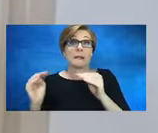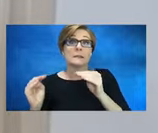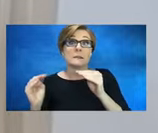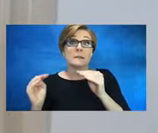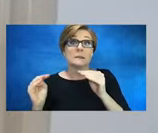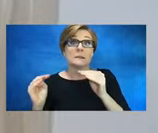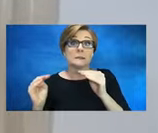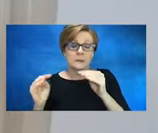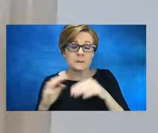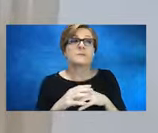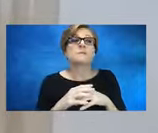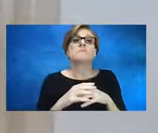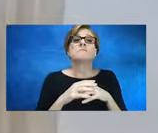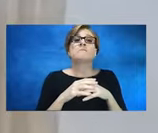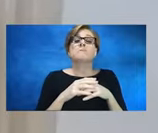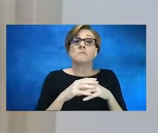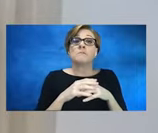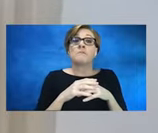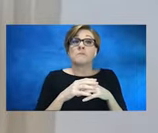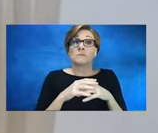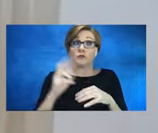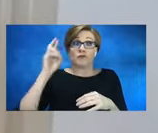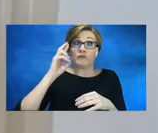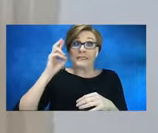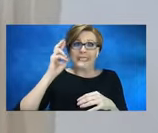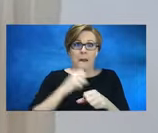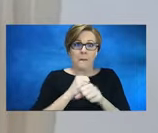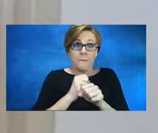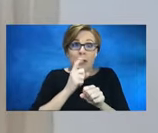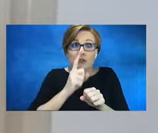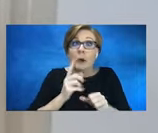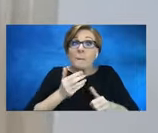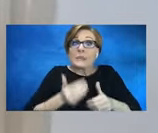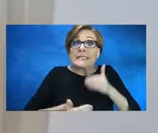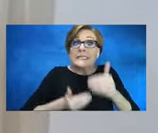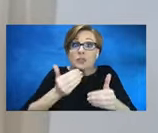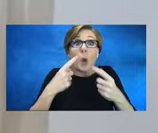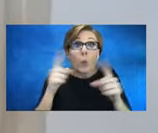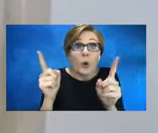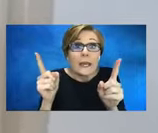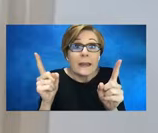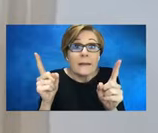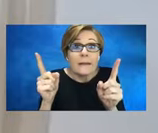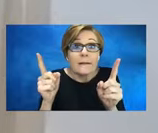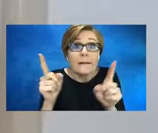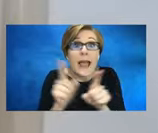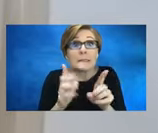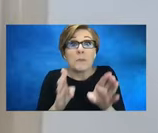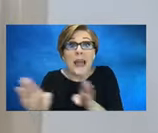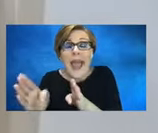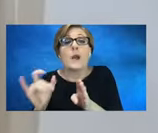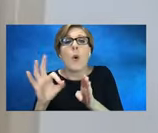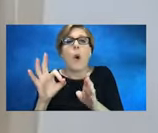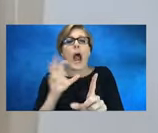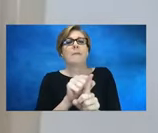balances, to ensure that our procedures are working as intended, or to identify if they didn't work